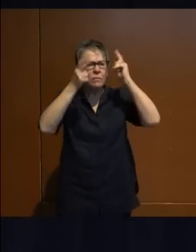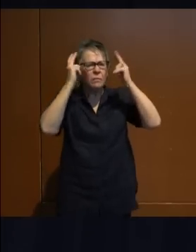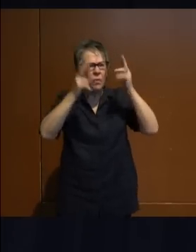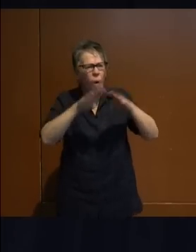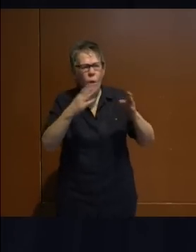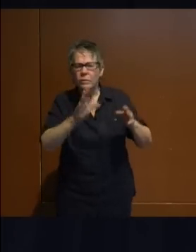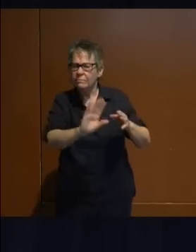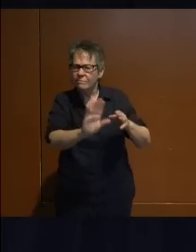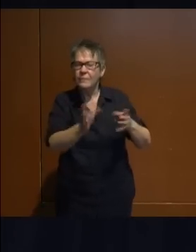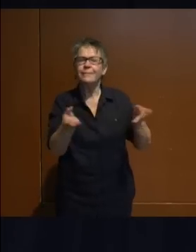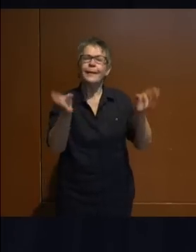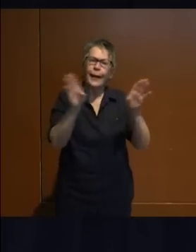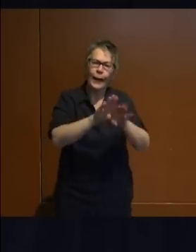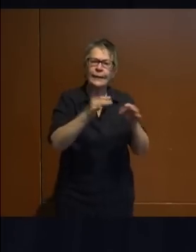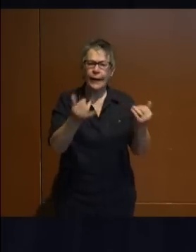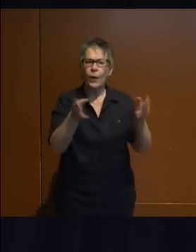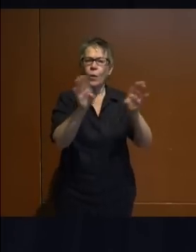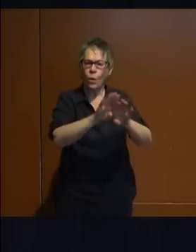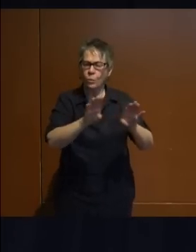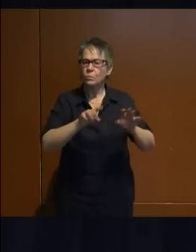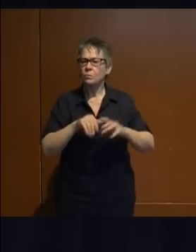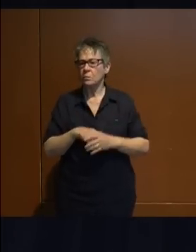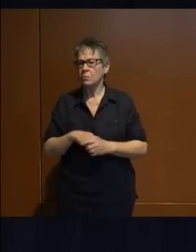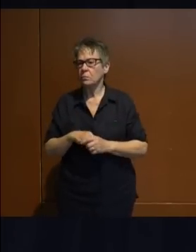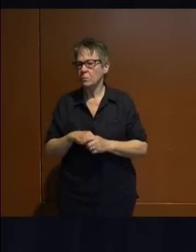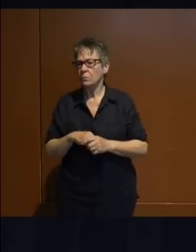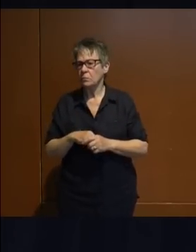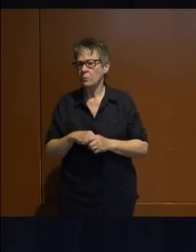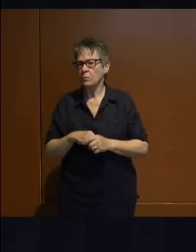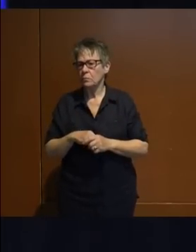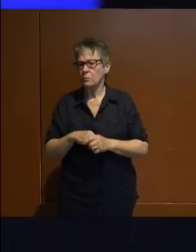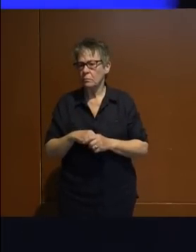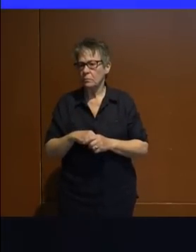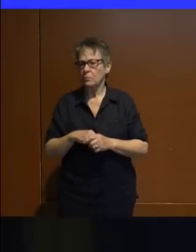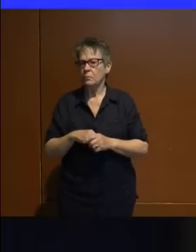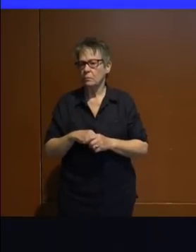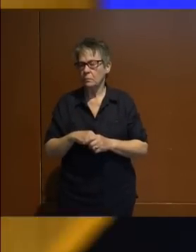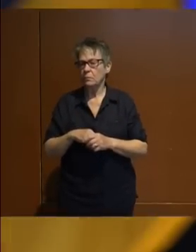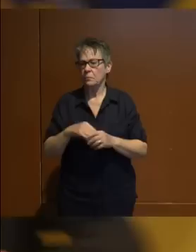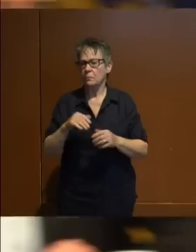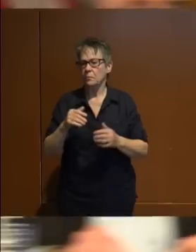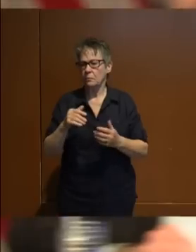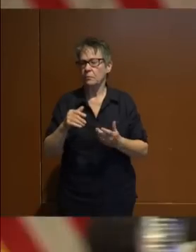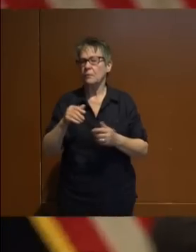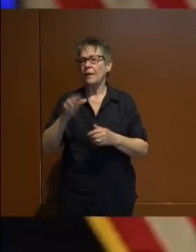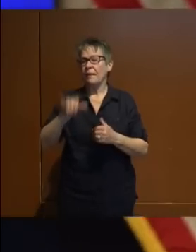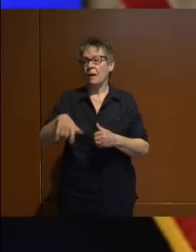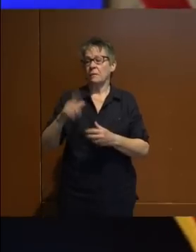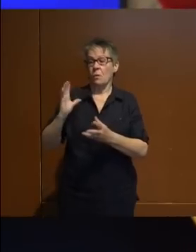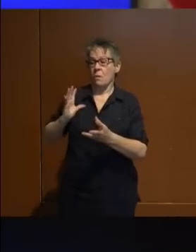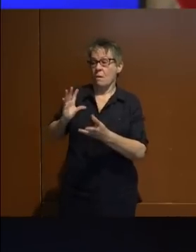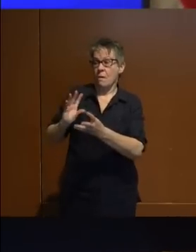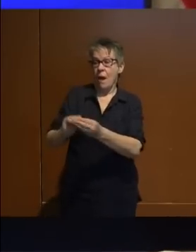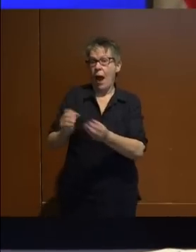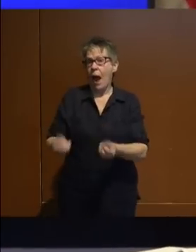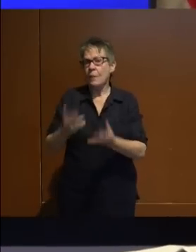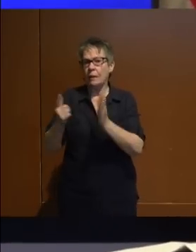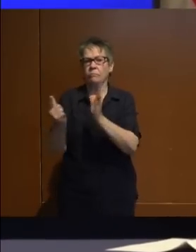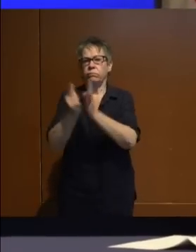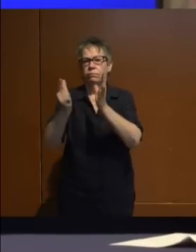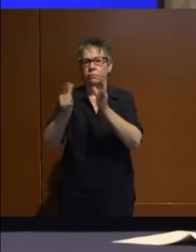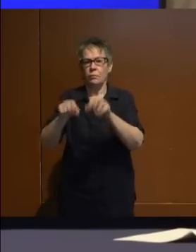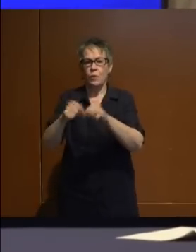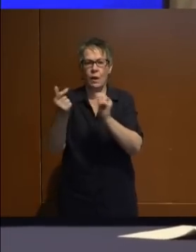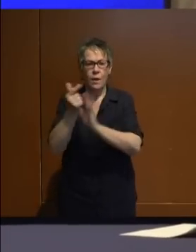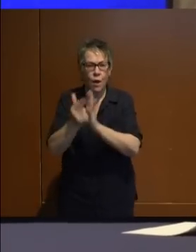34 indictable offenses. Thanks, Gov. Thank you, Pat. The Attorney General is not here, but I want to ask my